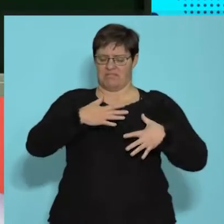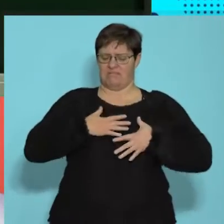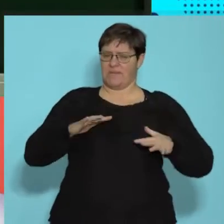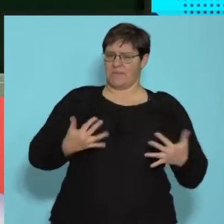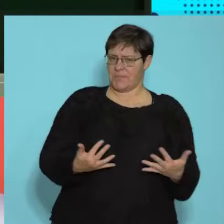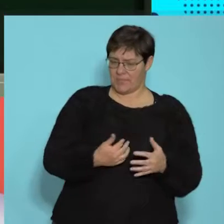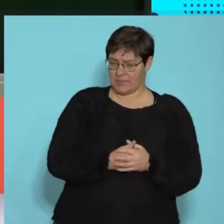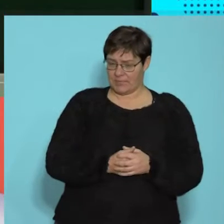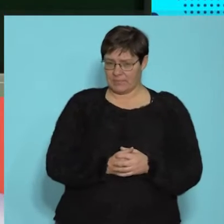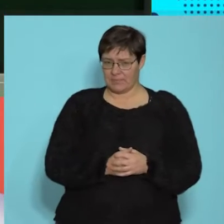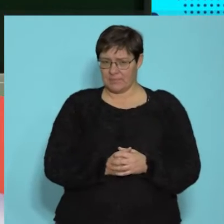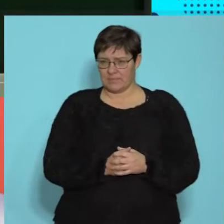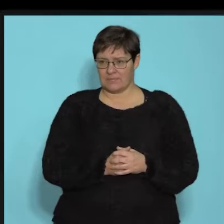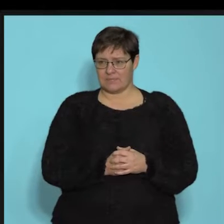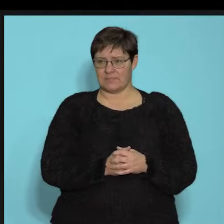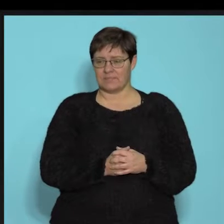to breathe.